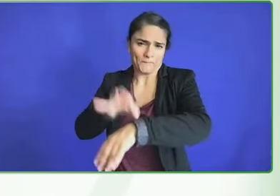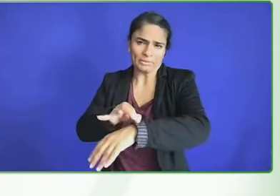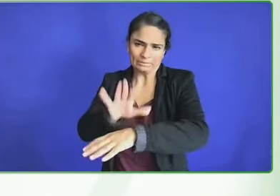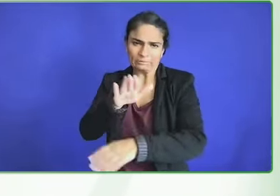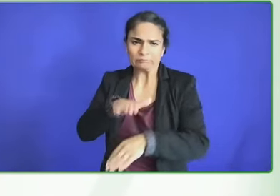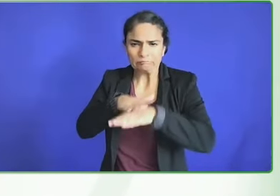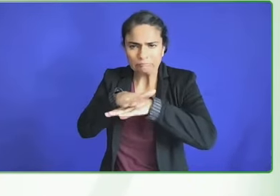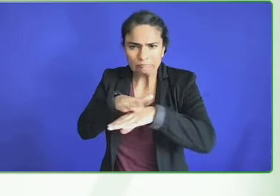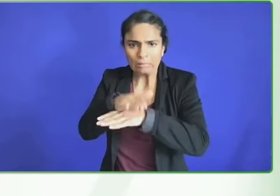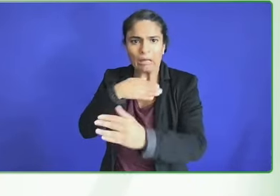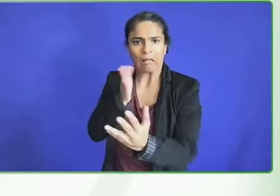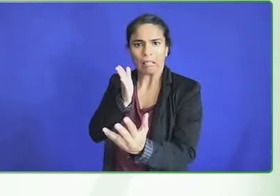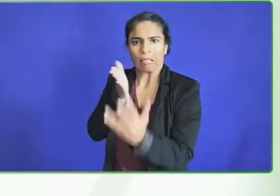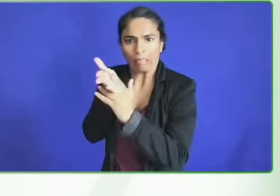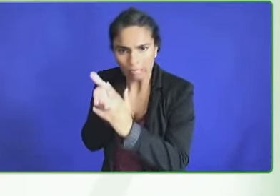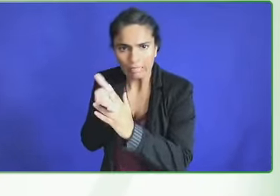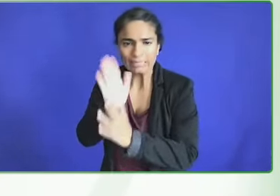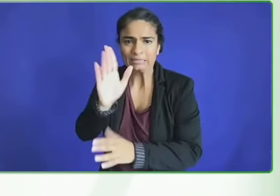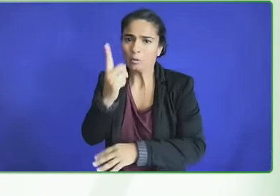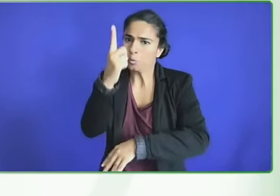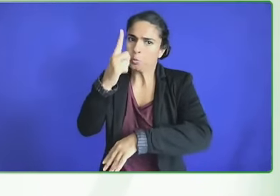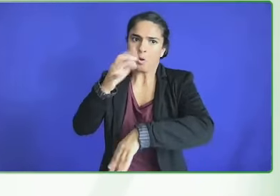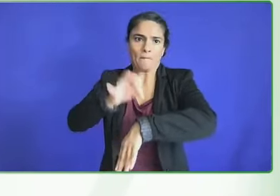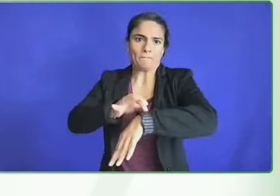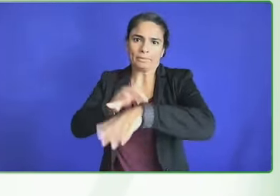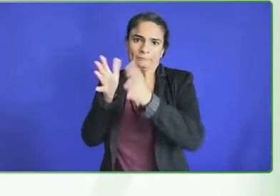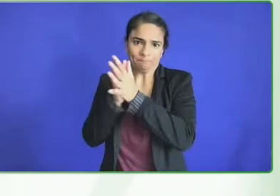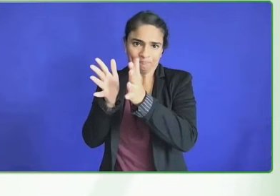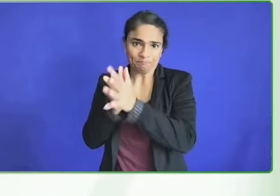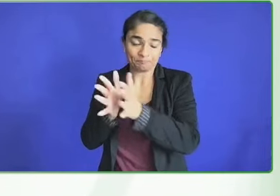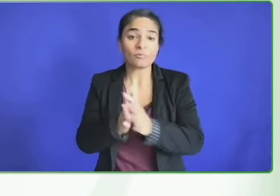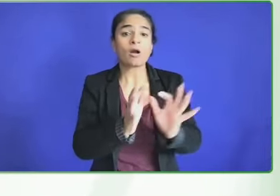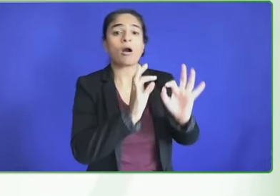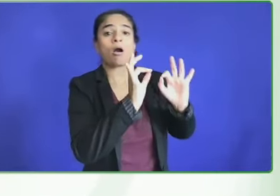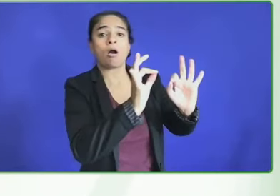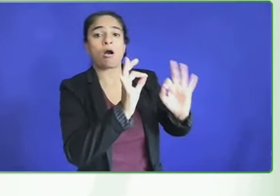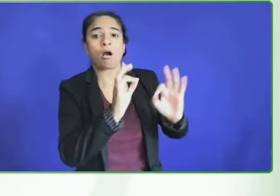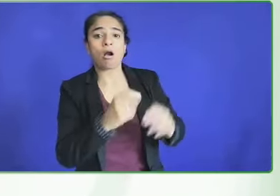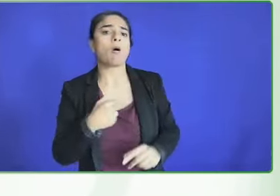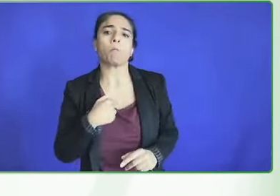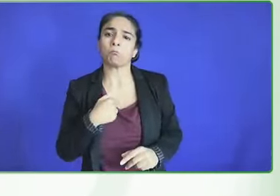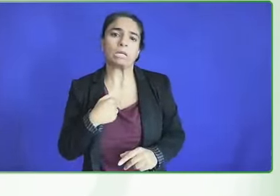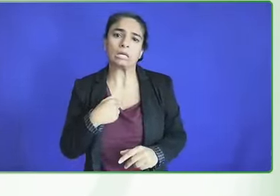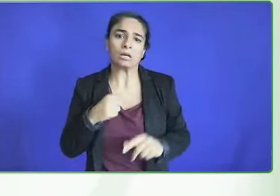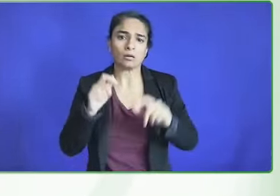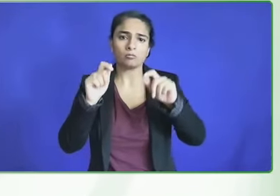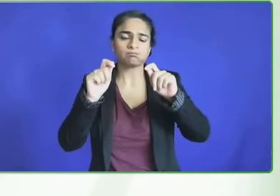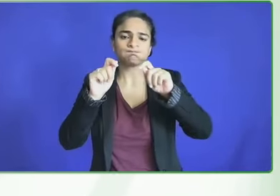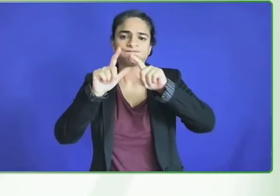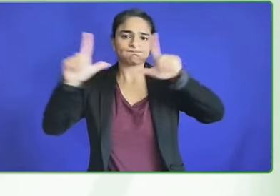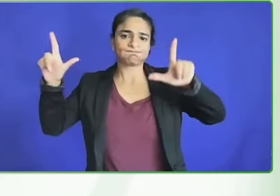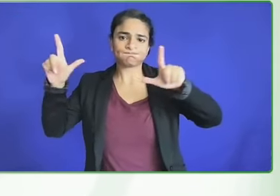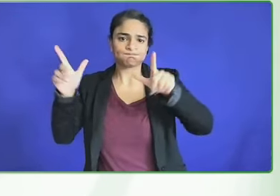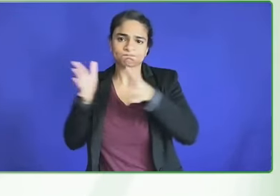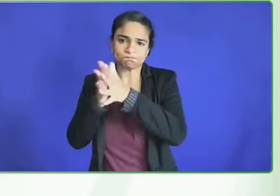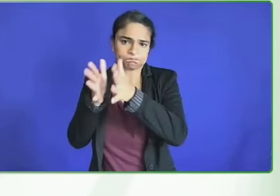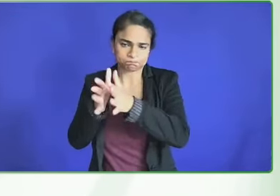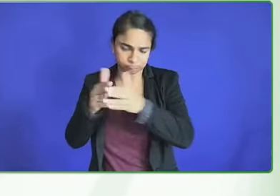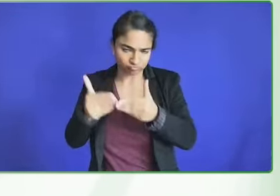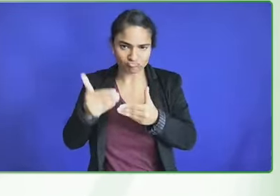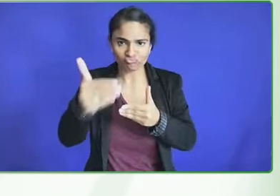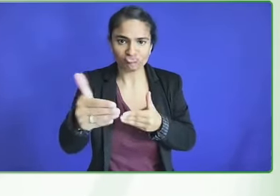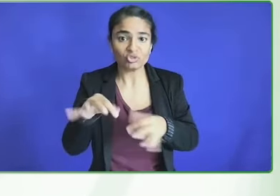strategies which we have included. Enhance the capacity for larger scale manufacturing of course, leverage resources and